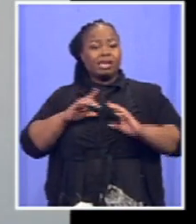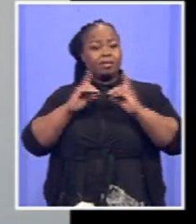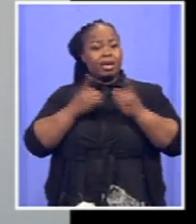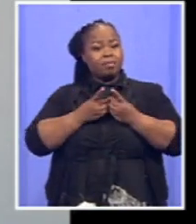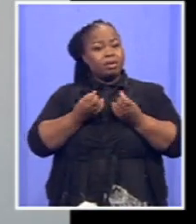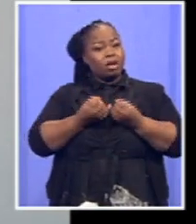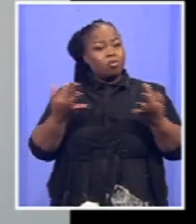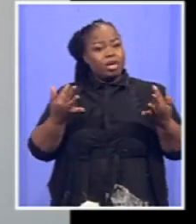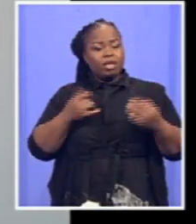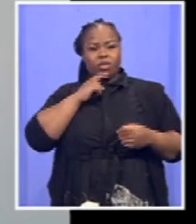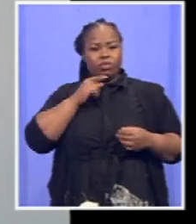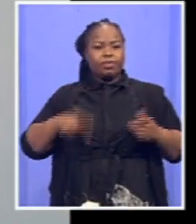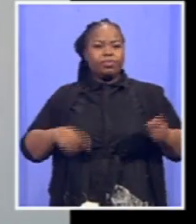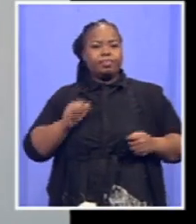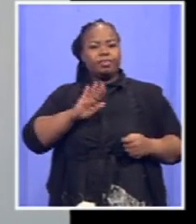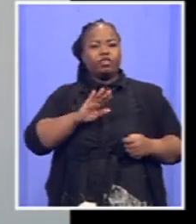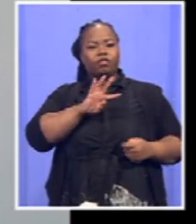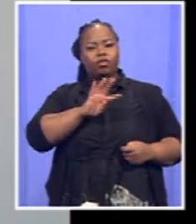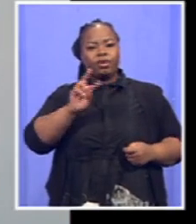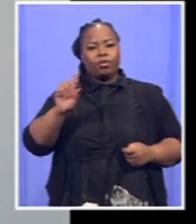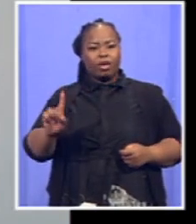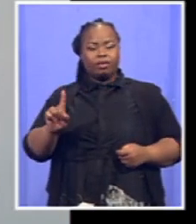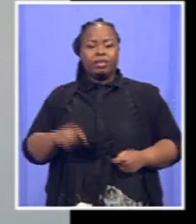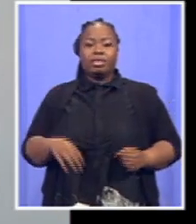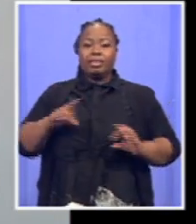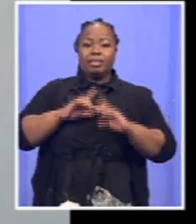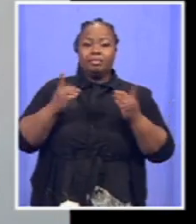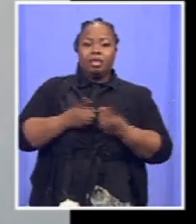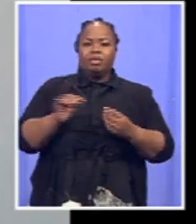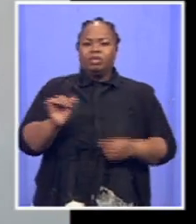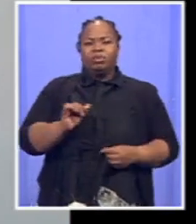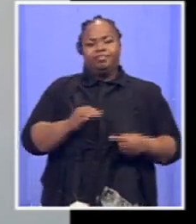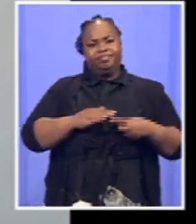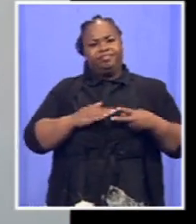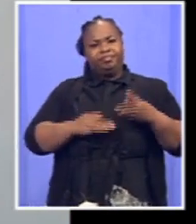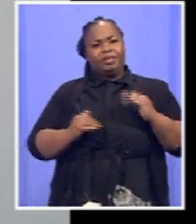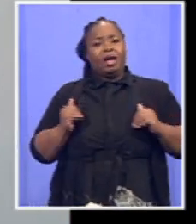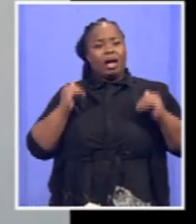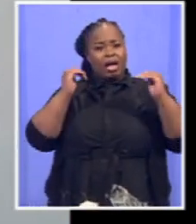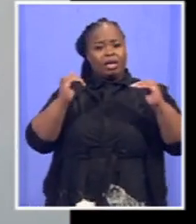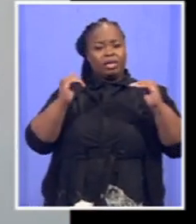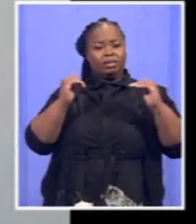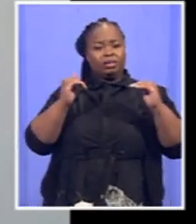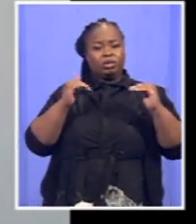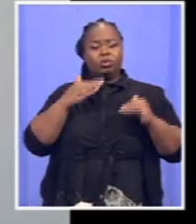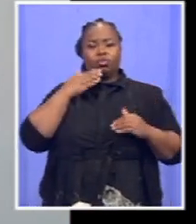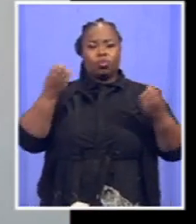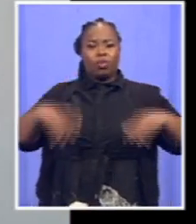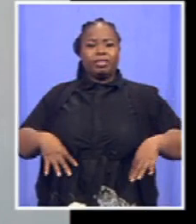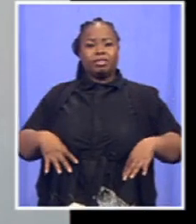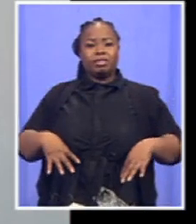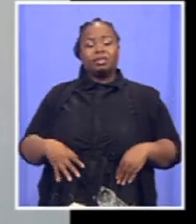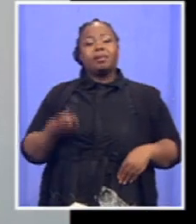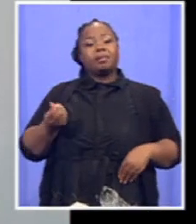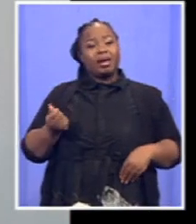departments. And when she's mentioning those departments, the highest contributor to this fruitless and